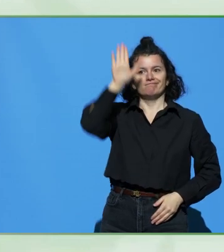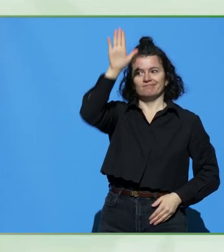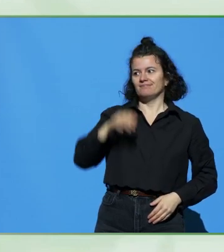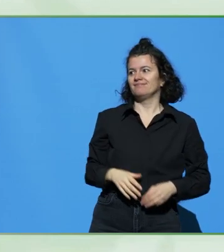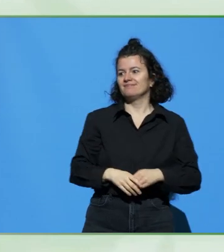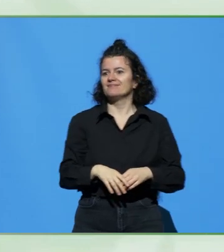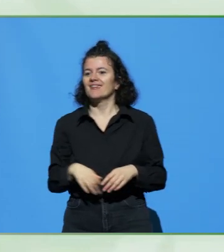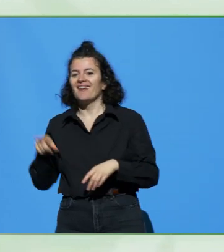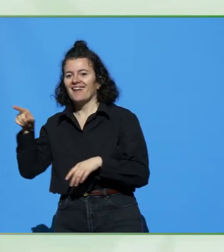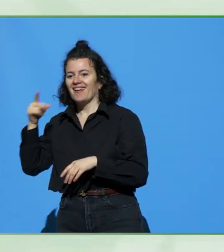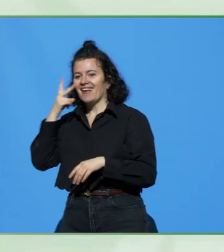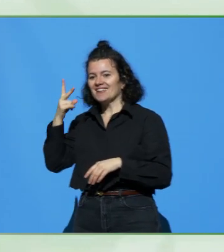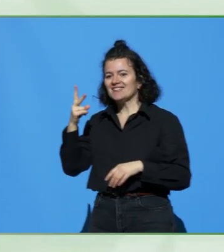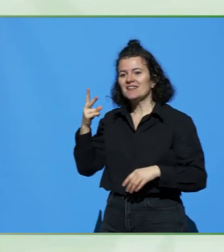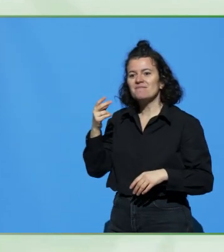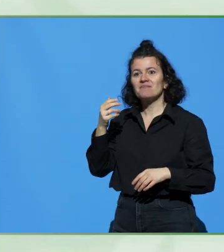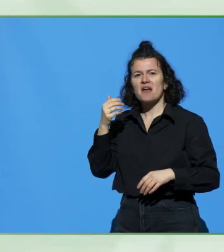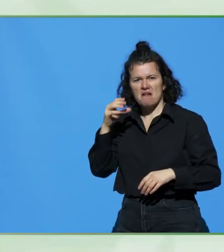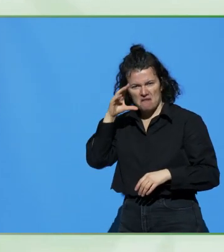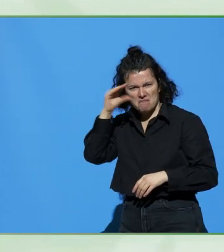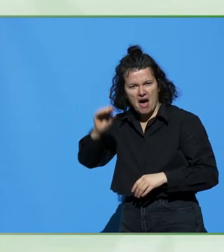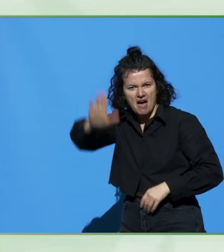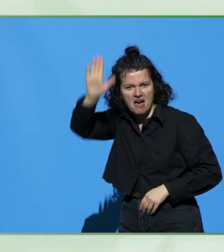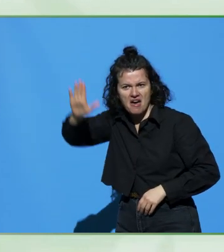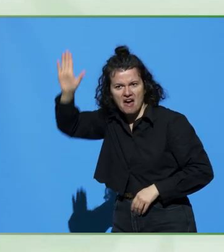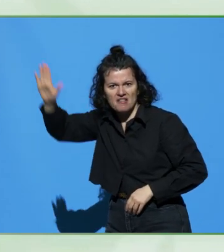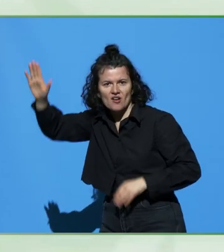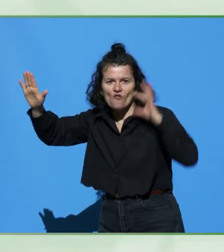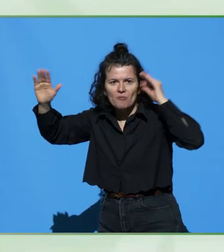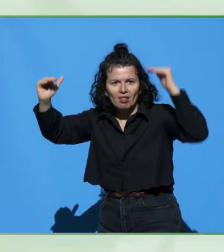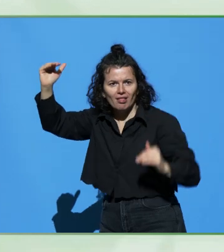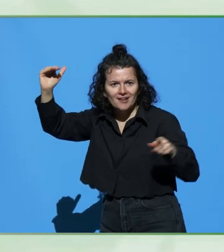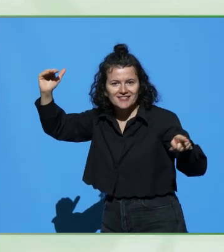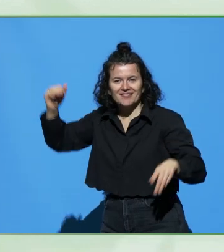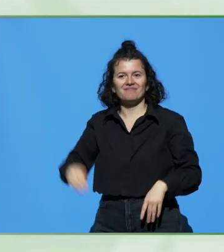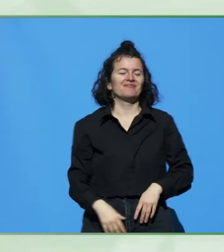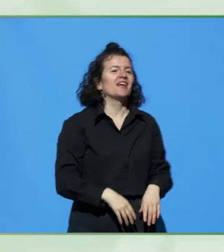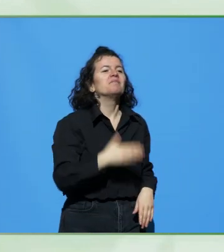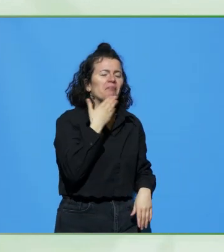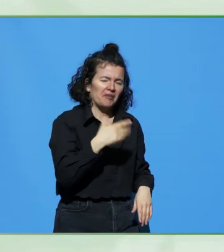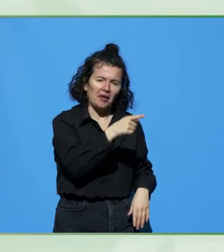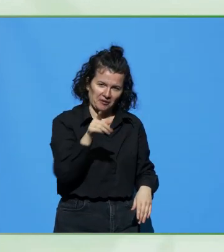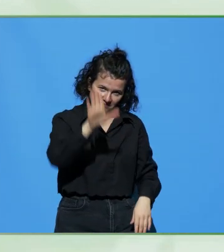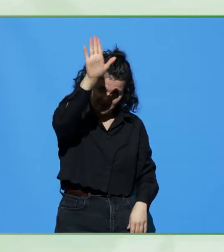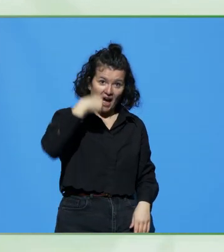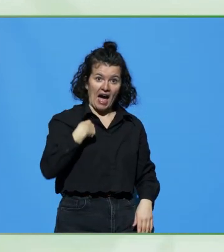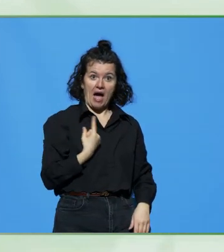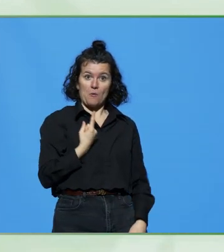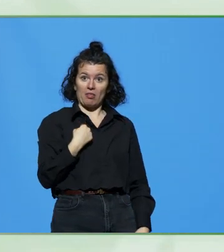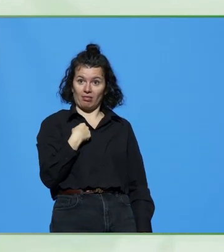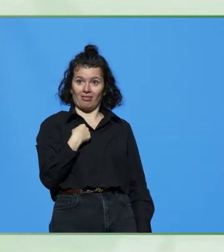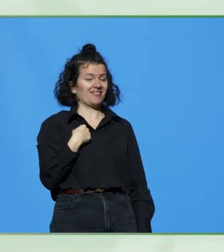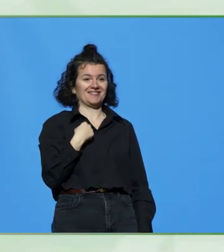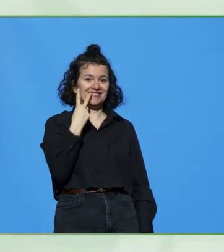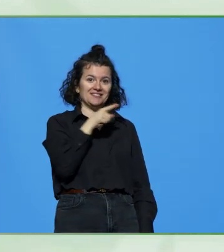days. Thank you so much for raising your hand. Okay, so I'm glad I'm not alone. So I personally